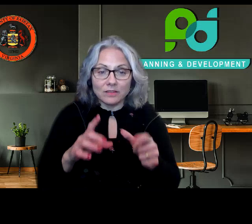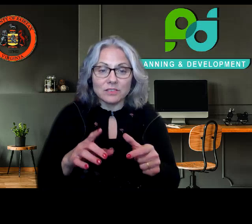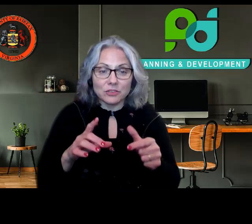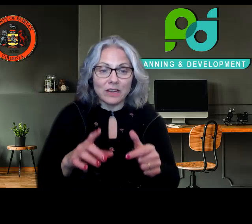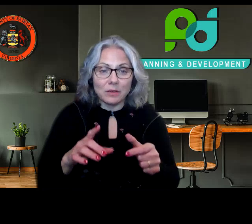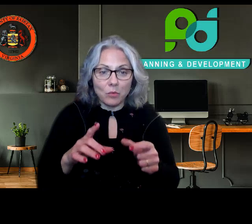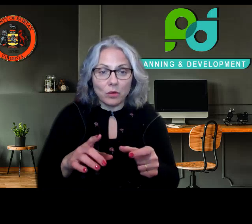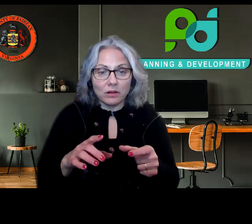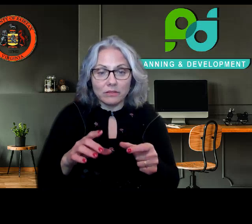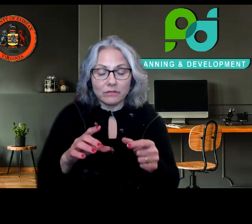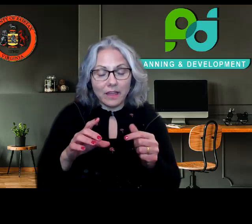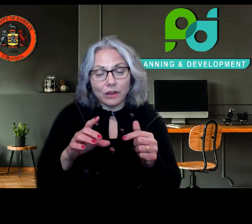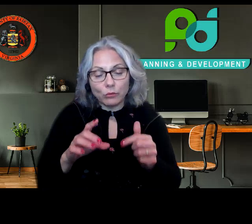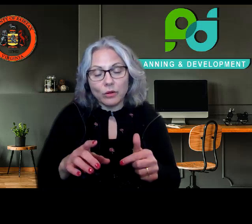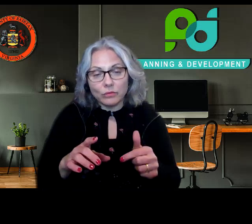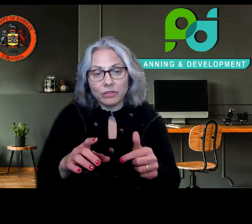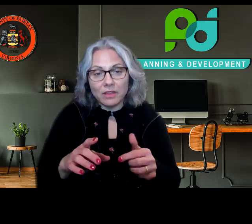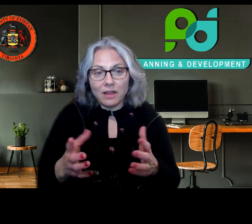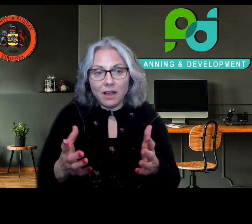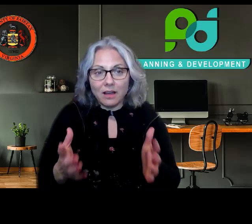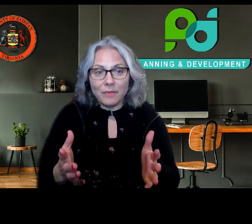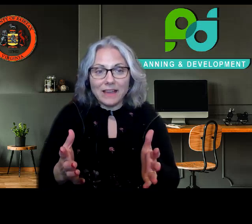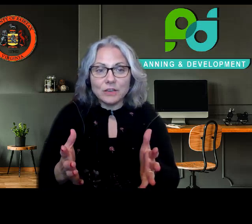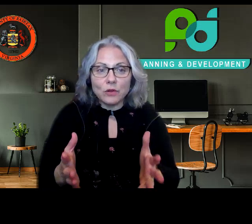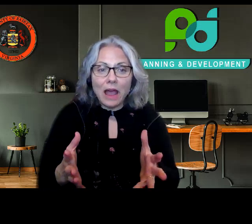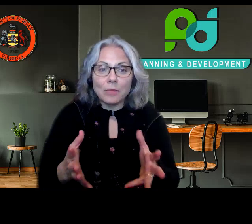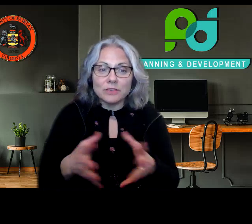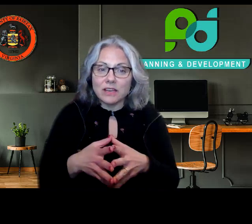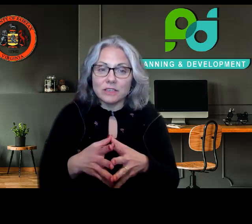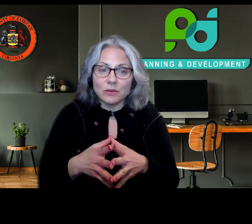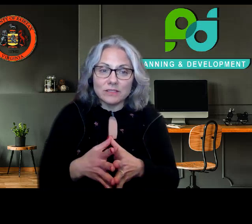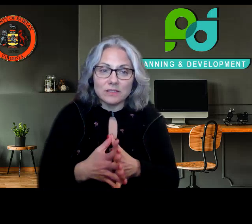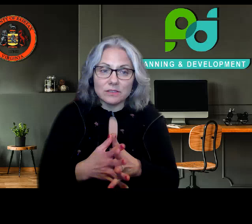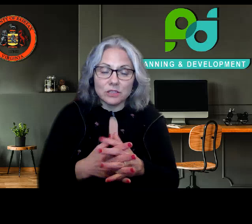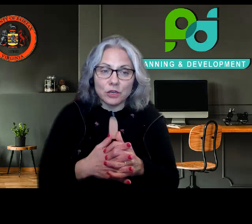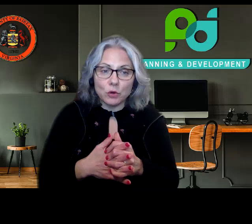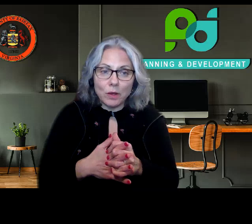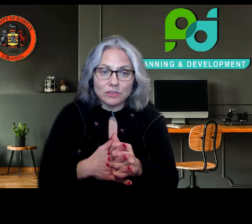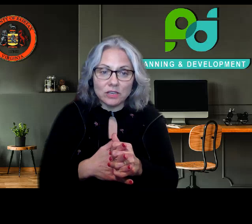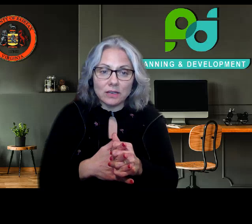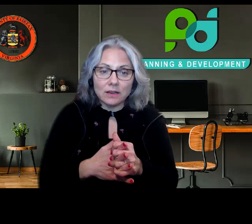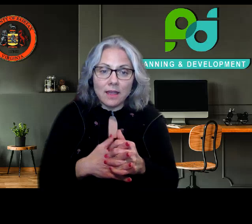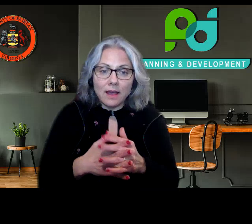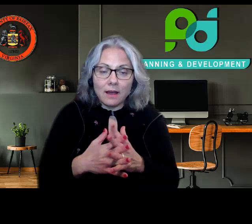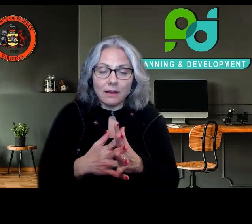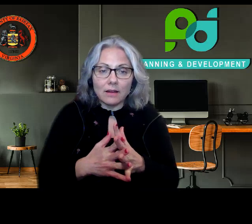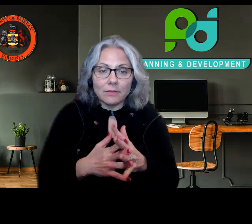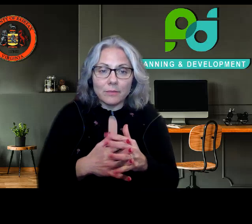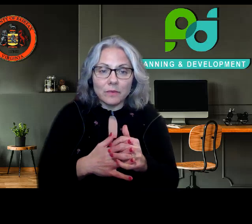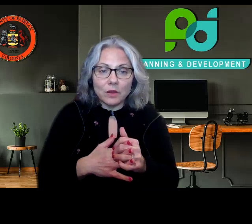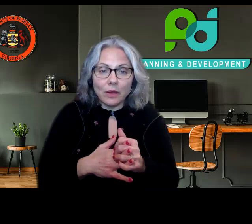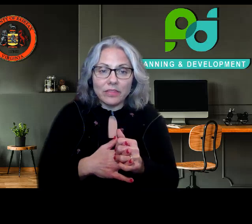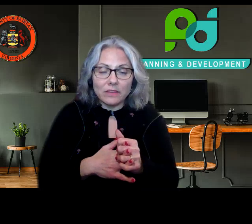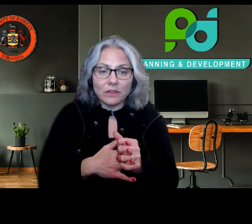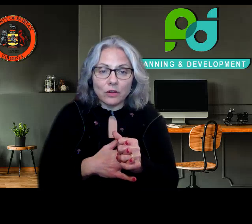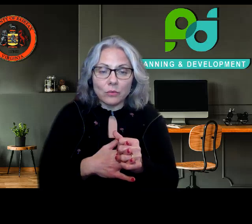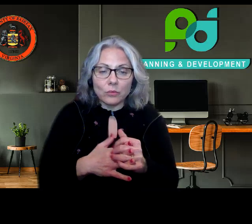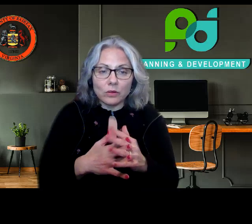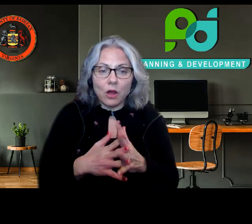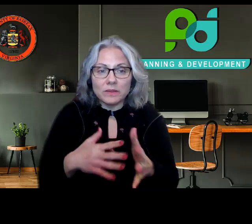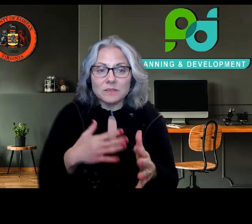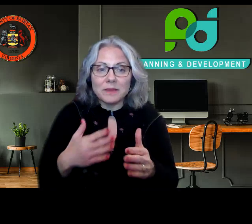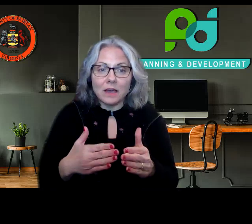we're concentrating more of that growth. I don't know how much that addresses, your question. I think